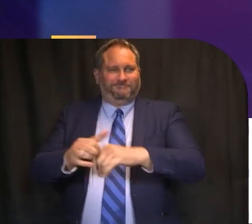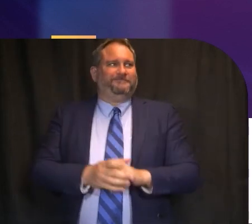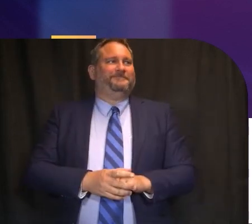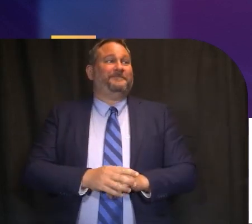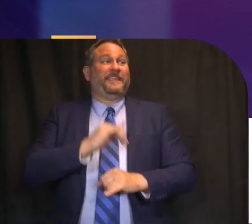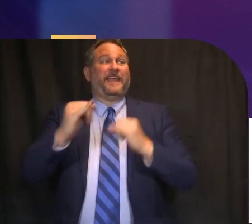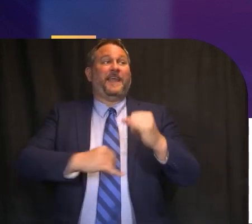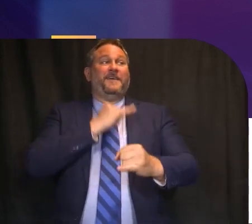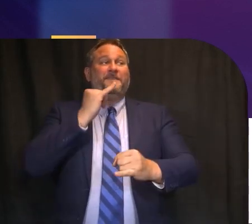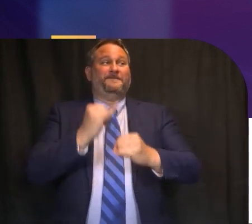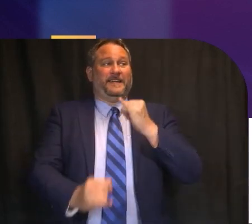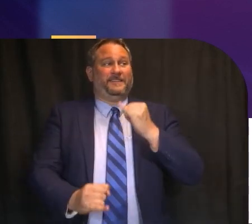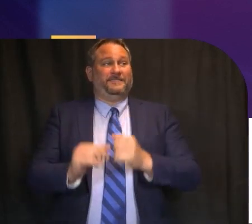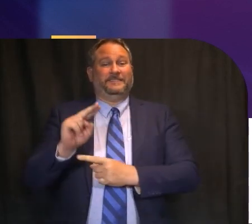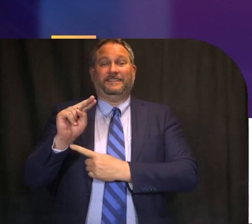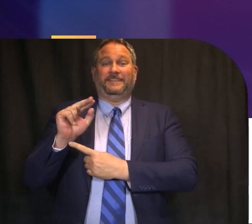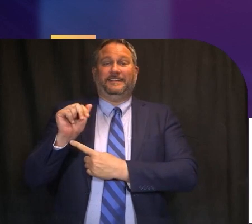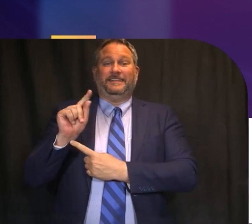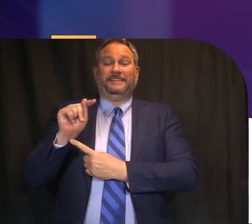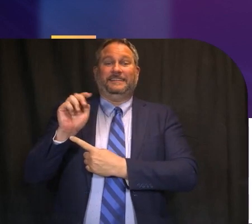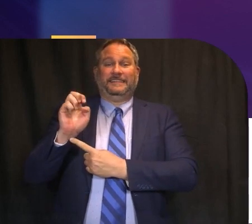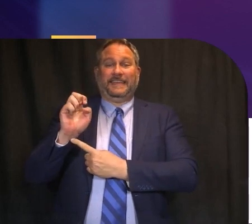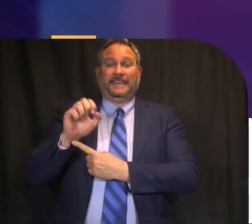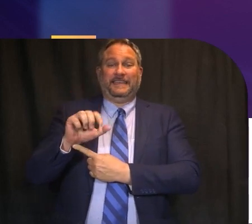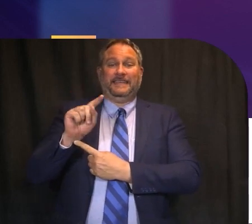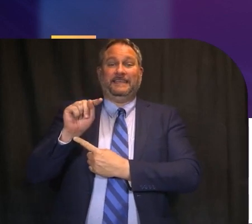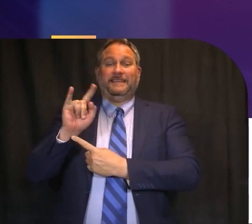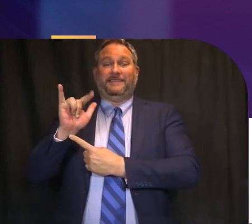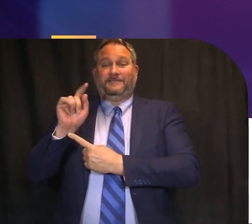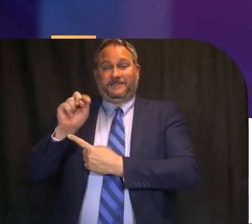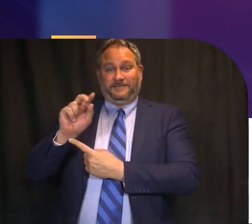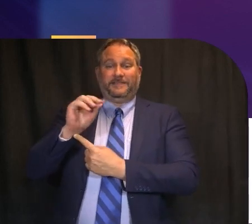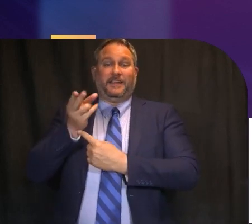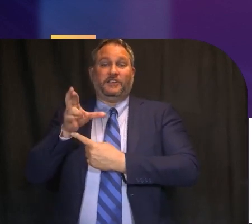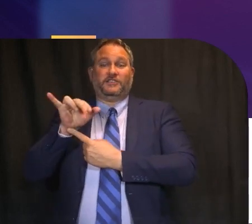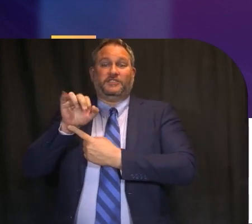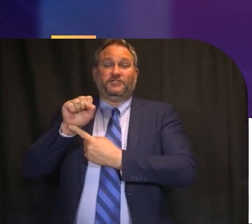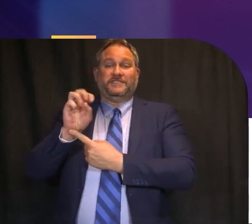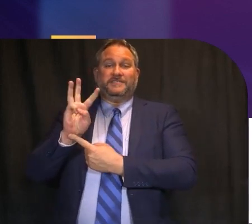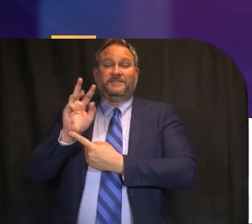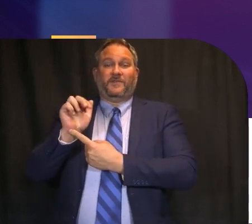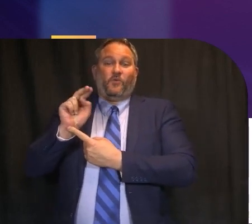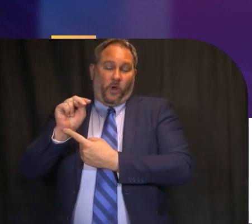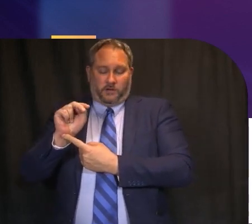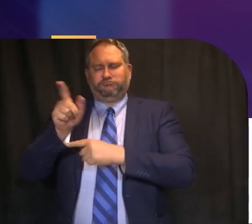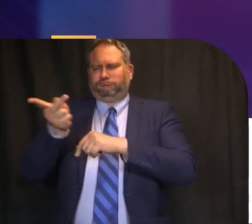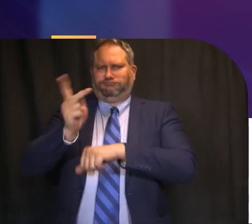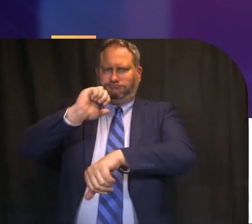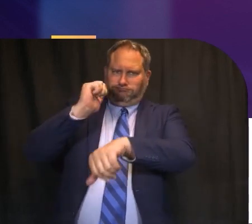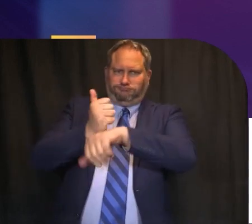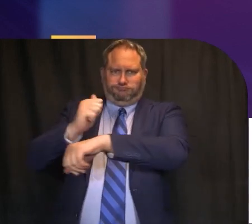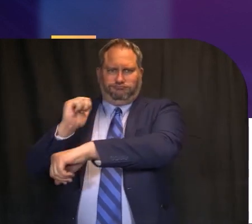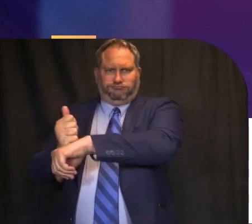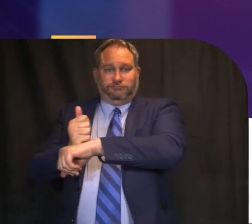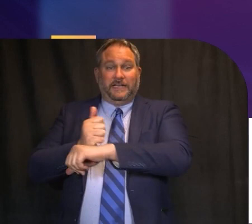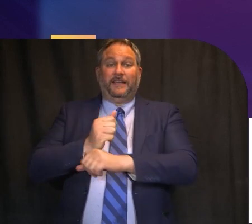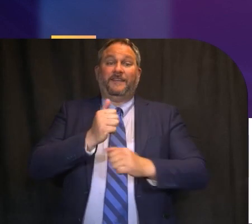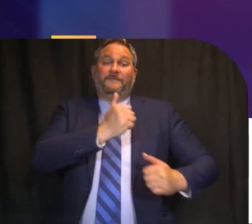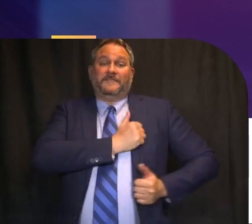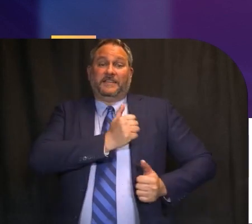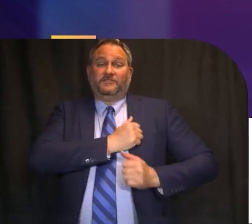Wan, co-founders of the Veterans Independent Research Organization. Together, Chris and Nate